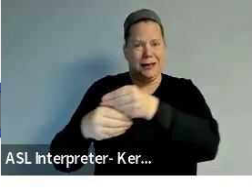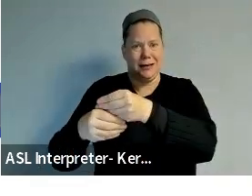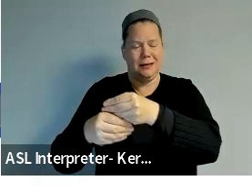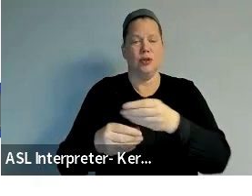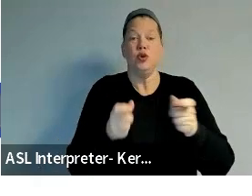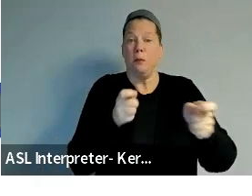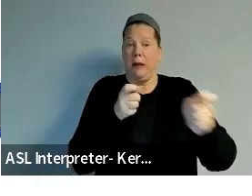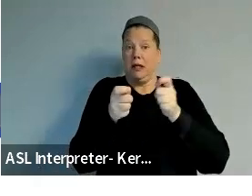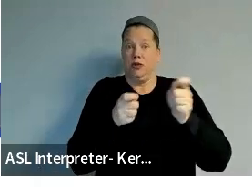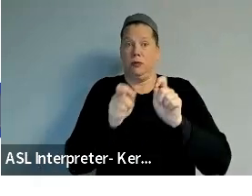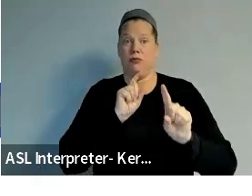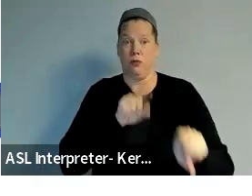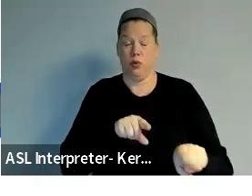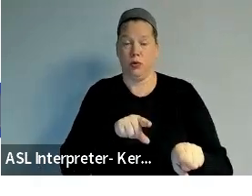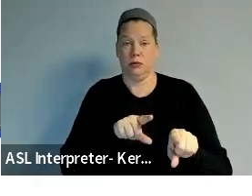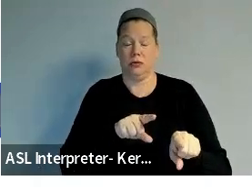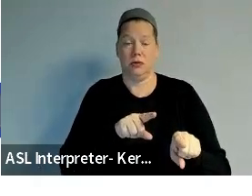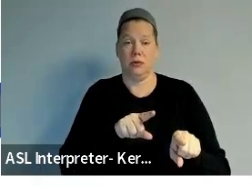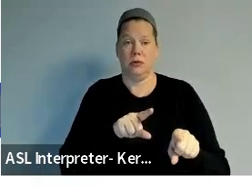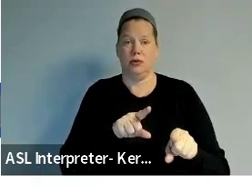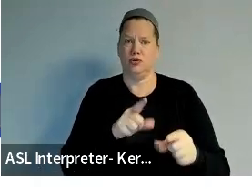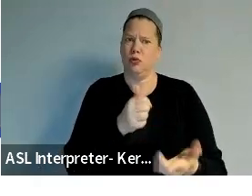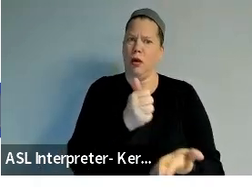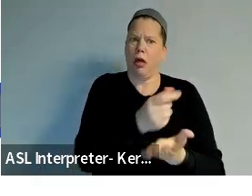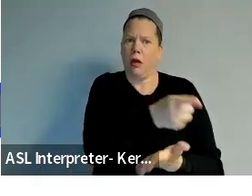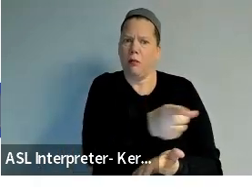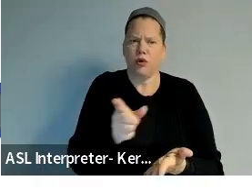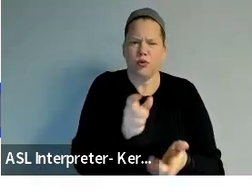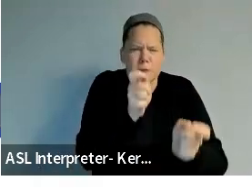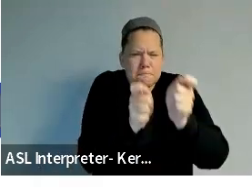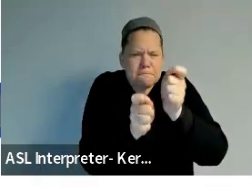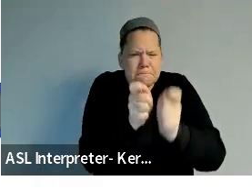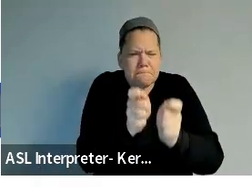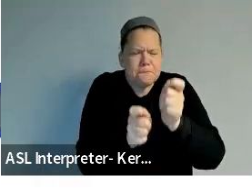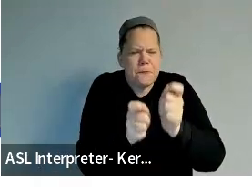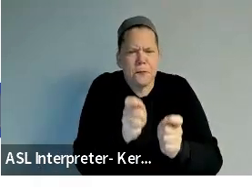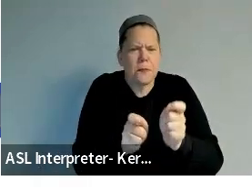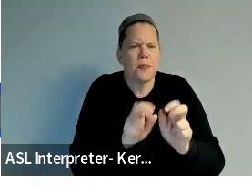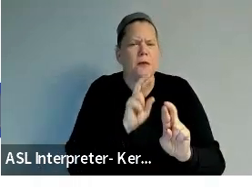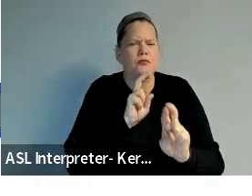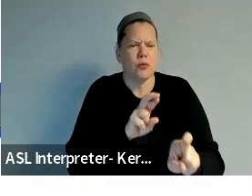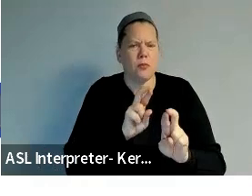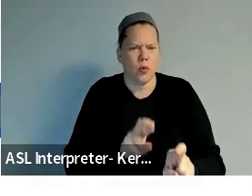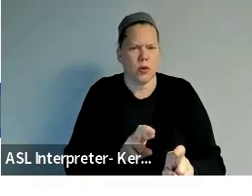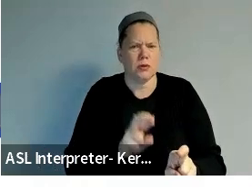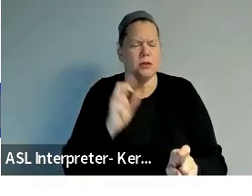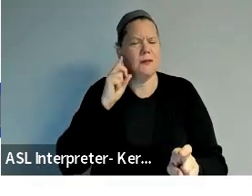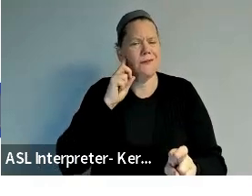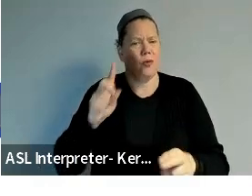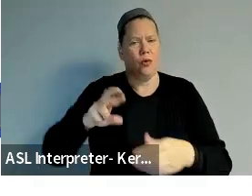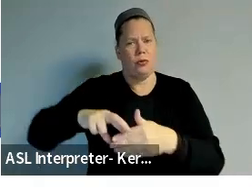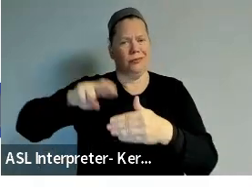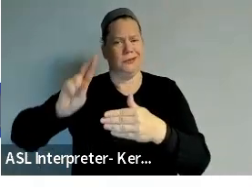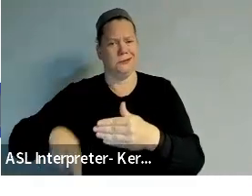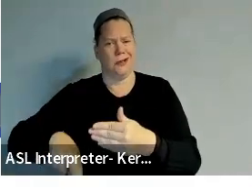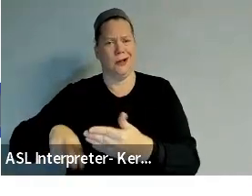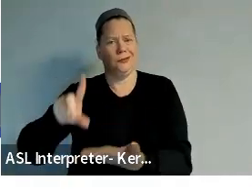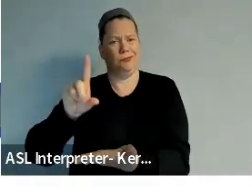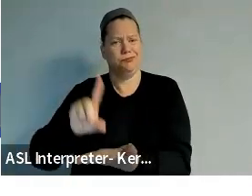management reports to assist you in refining your report outputs.